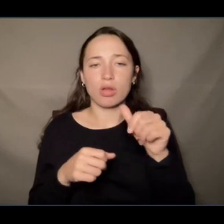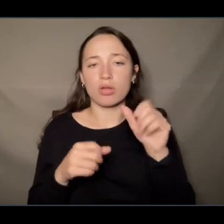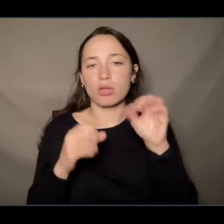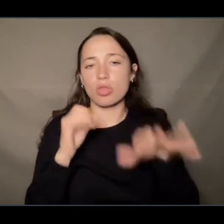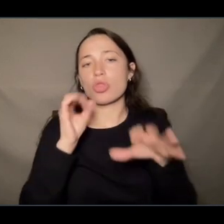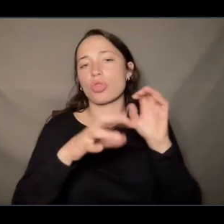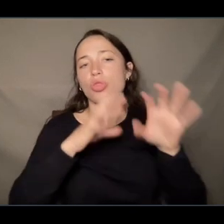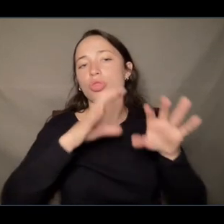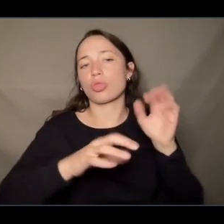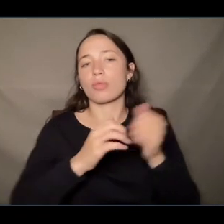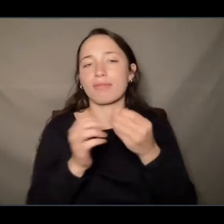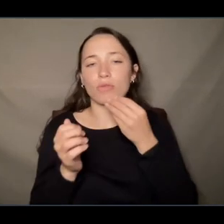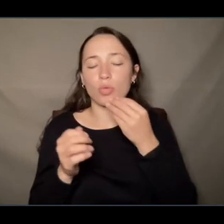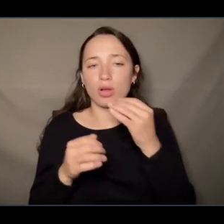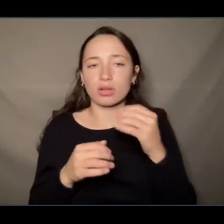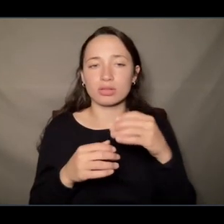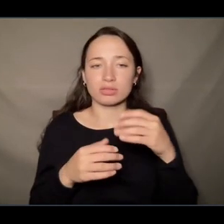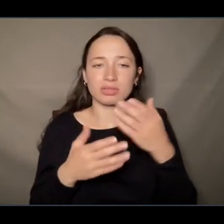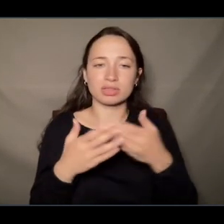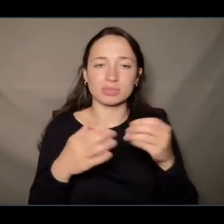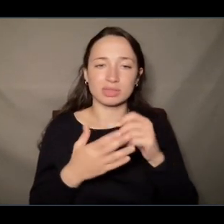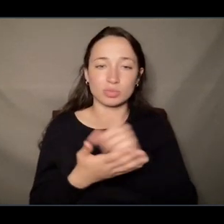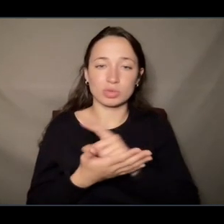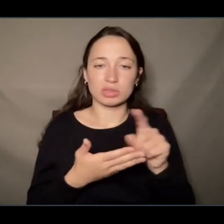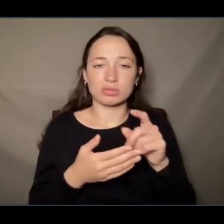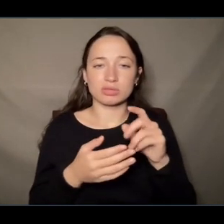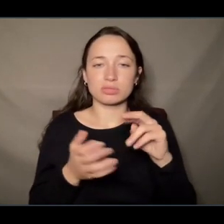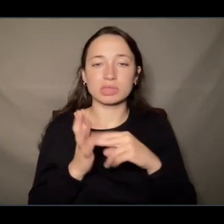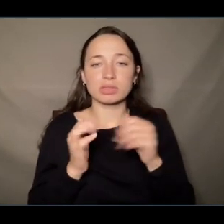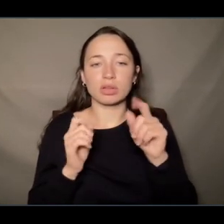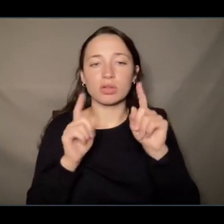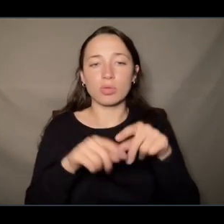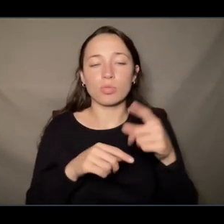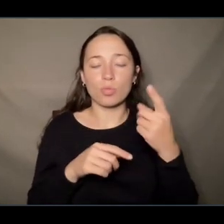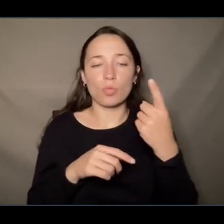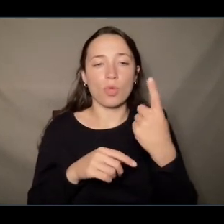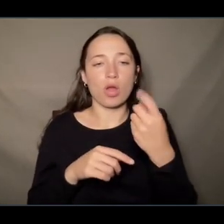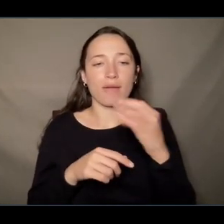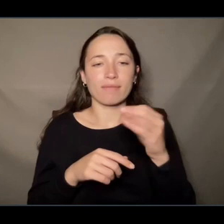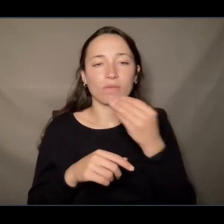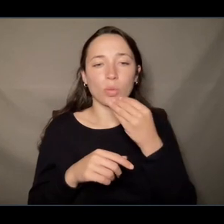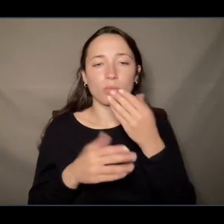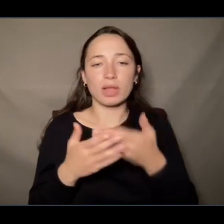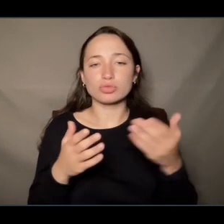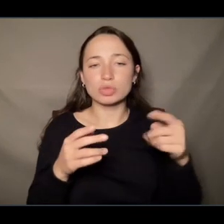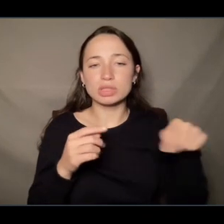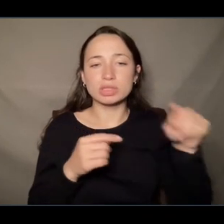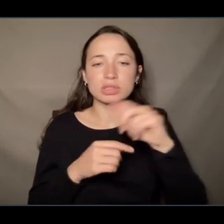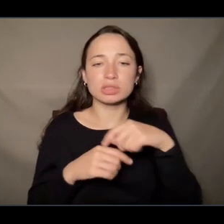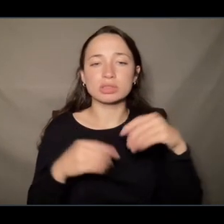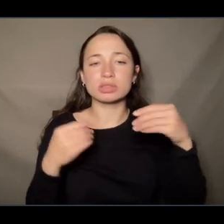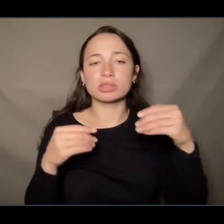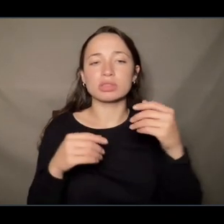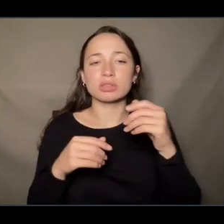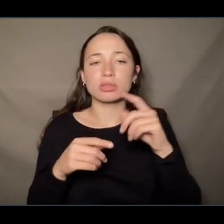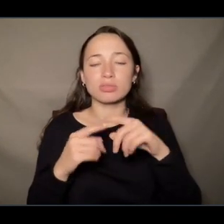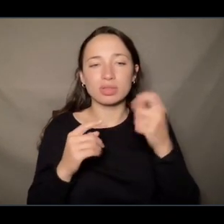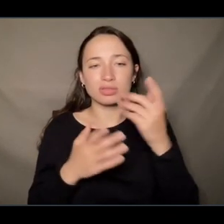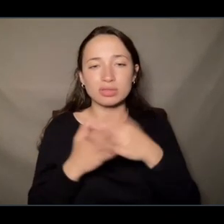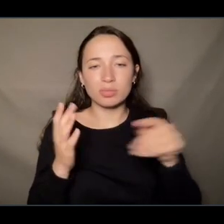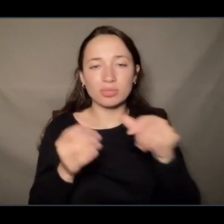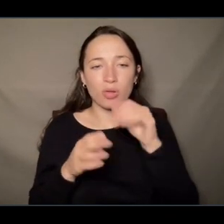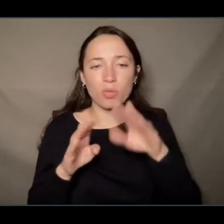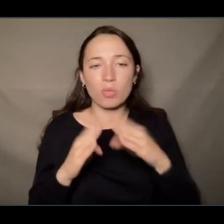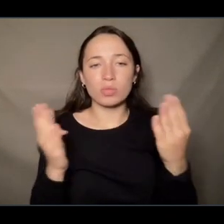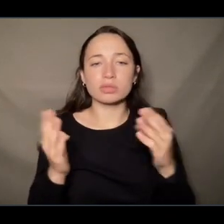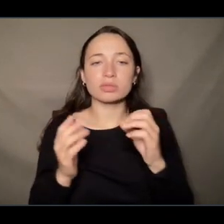overloading them with food items on a week they could go to one of the food pantries. So we tried to hit a weekend that the food pantries